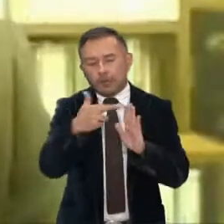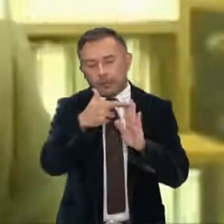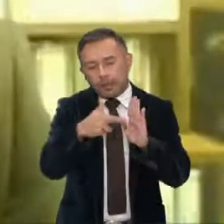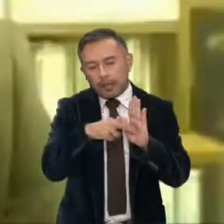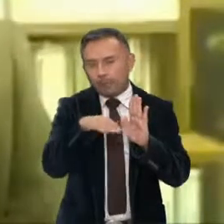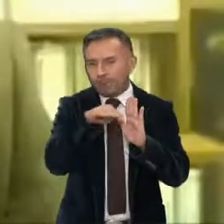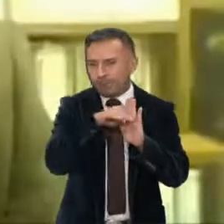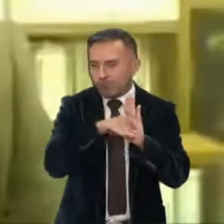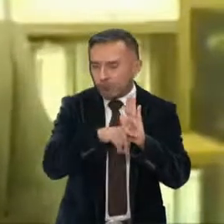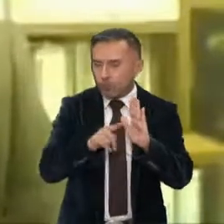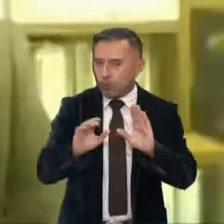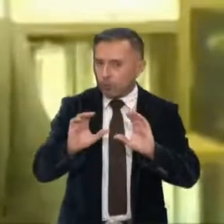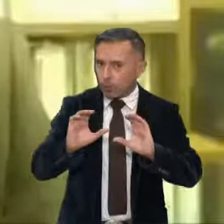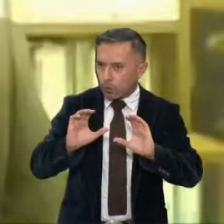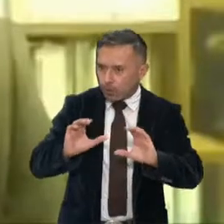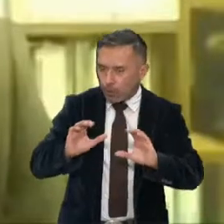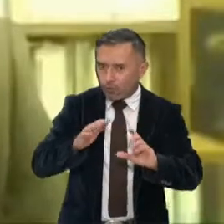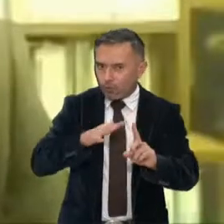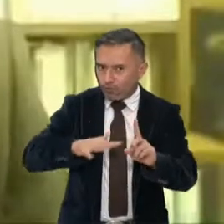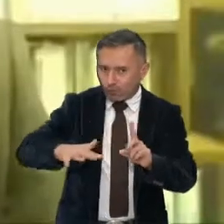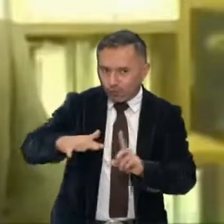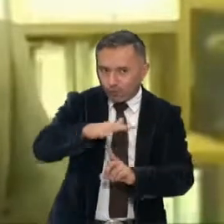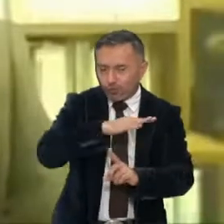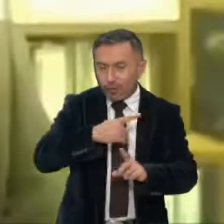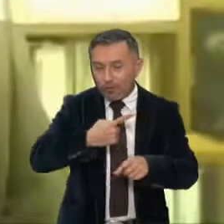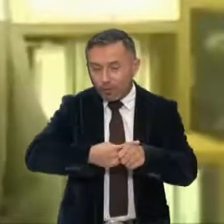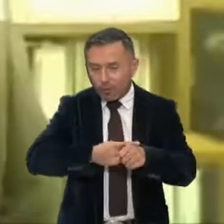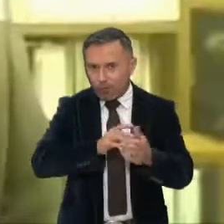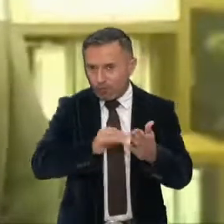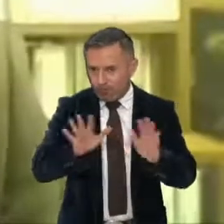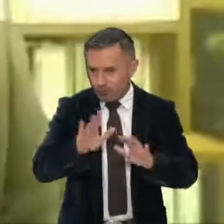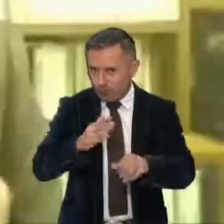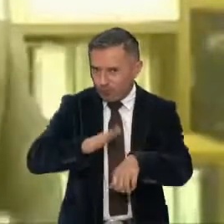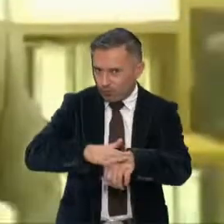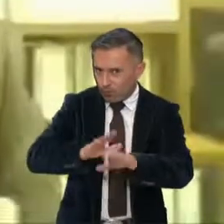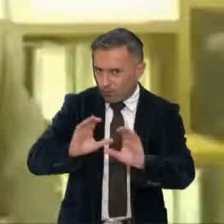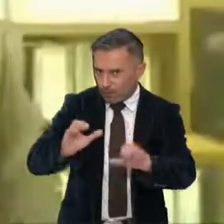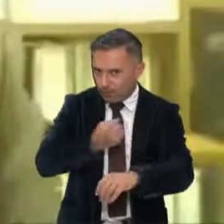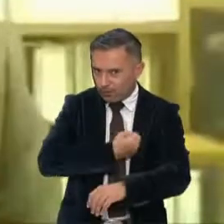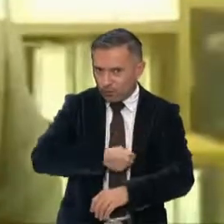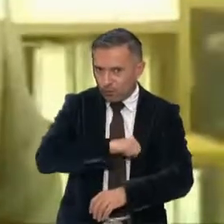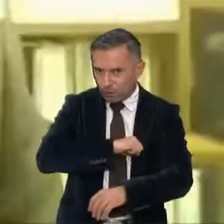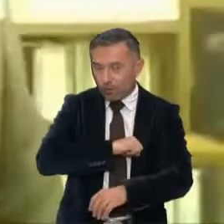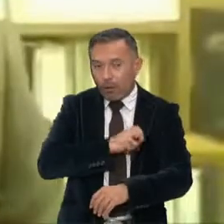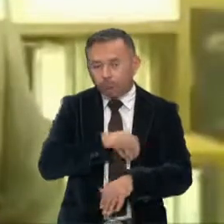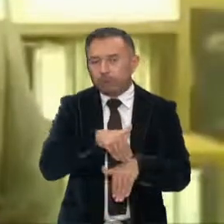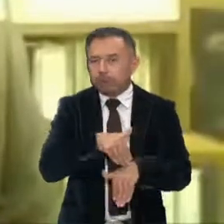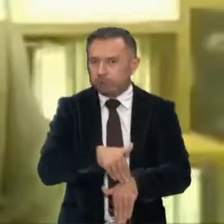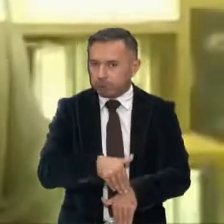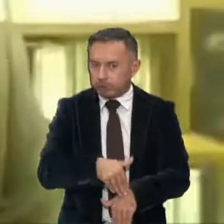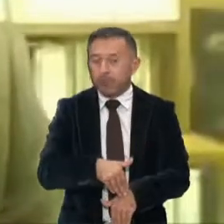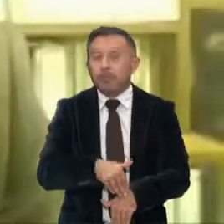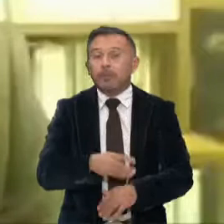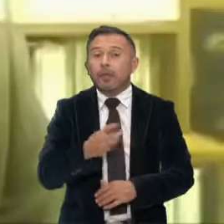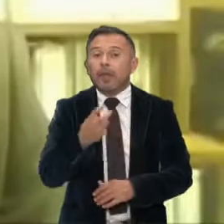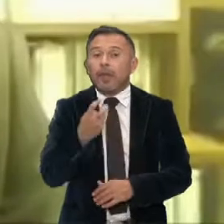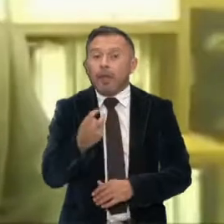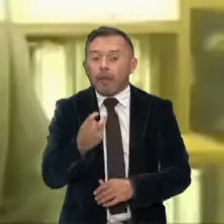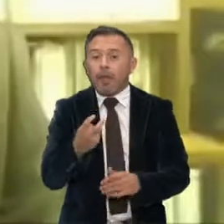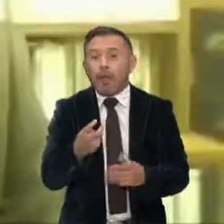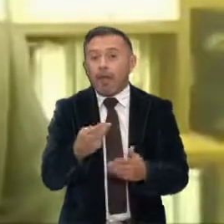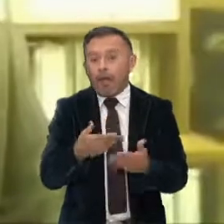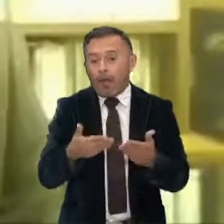be developed by following some guidelines. And with this